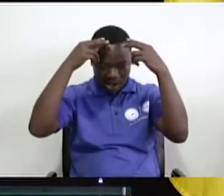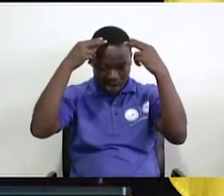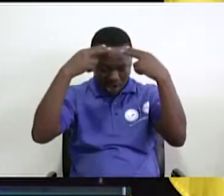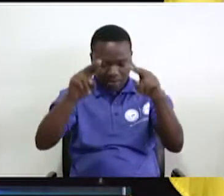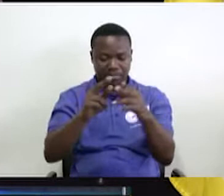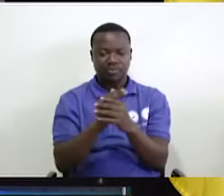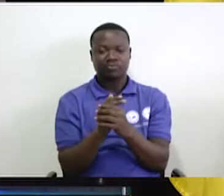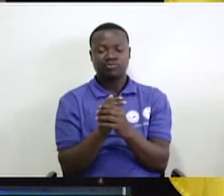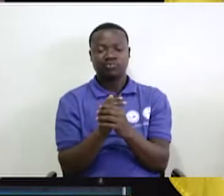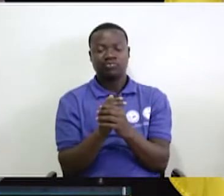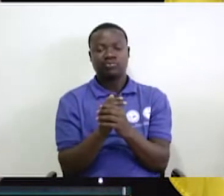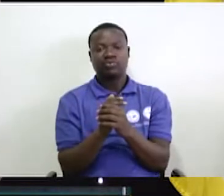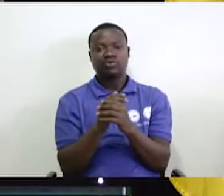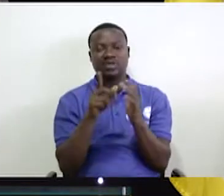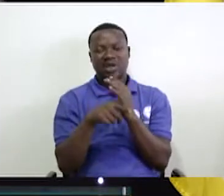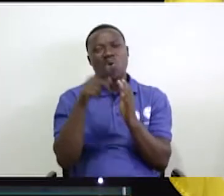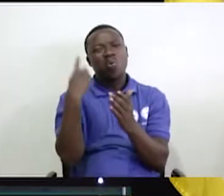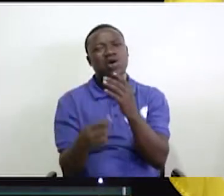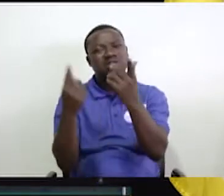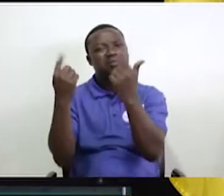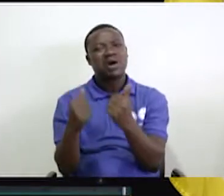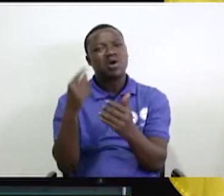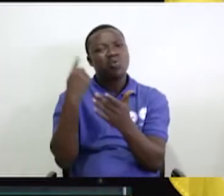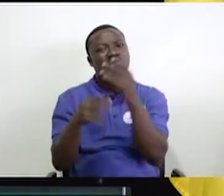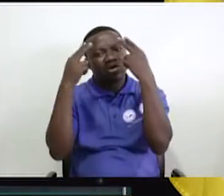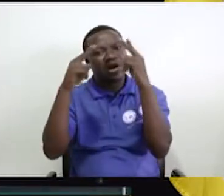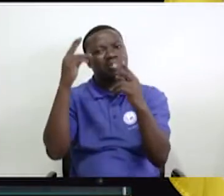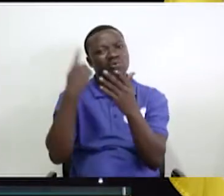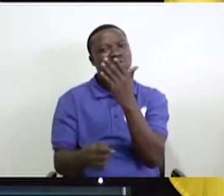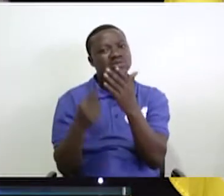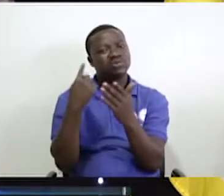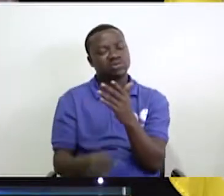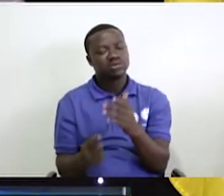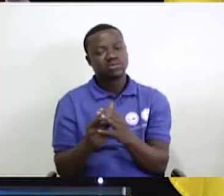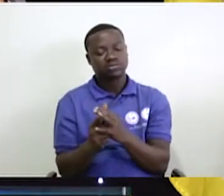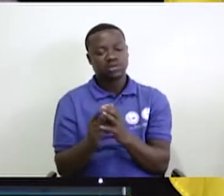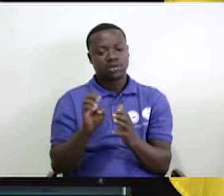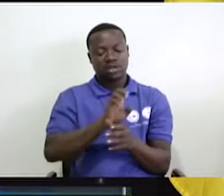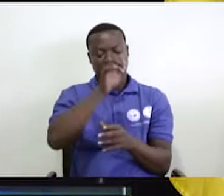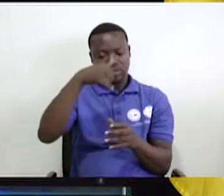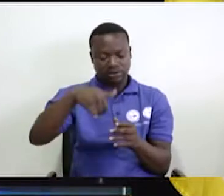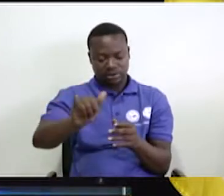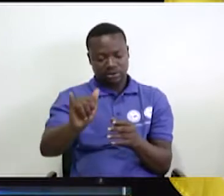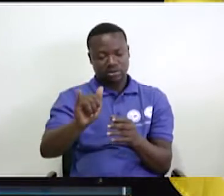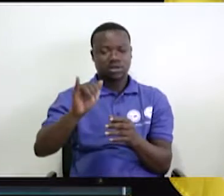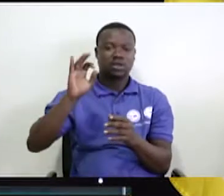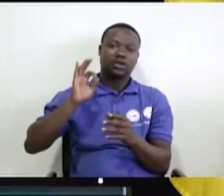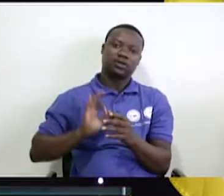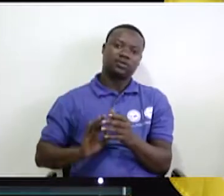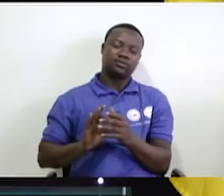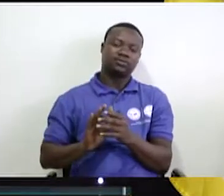banu. What then is coming? It is then kra na eba. The eternal inheritance.